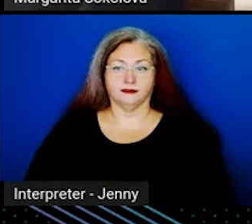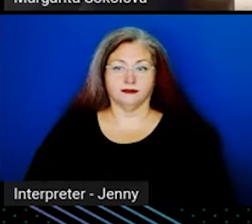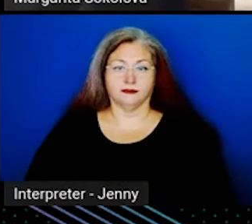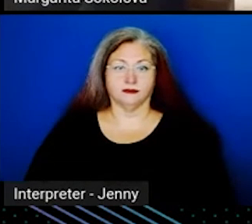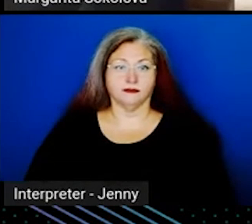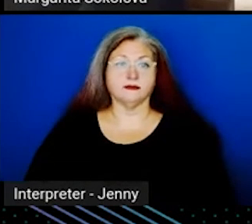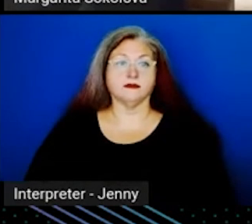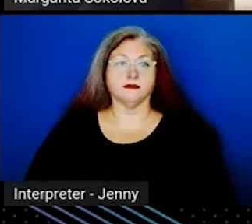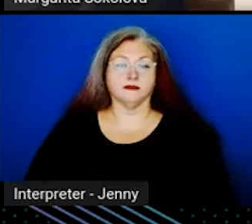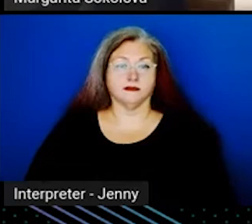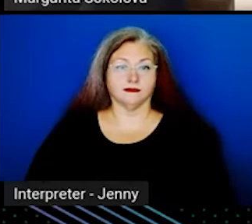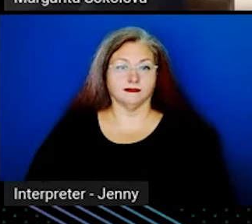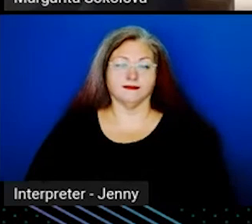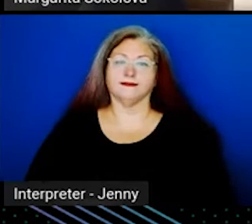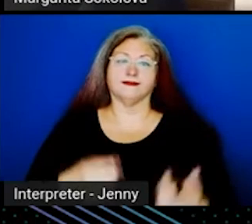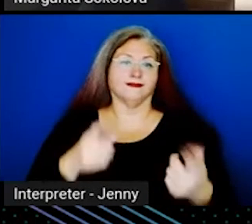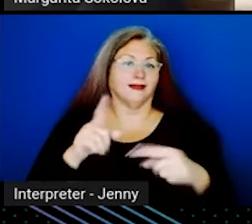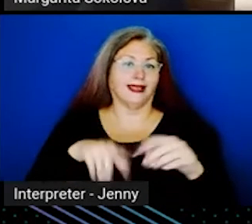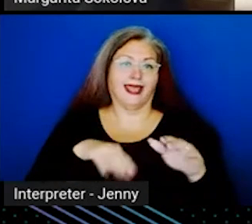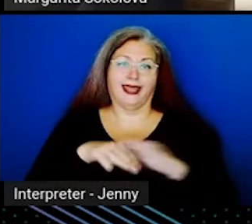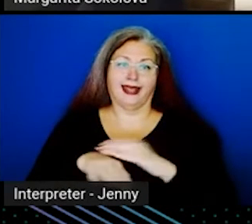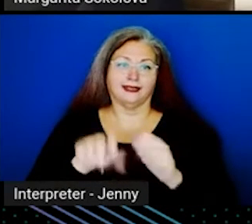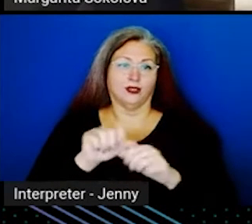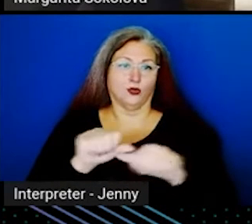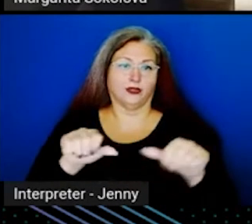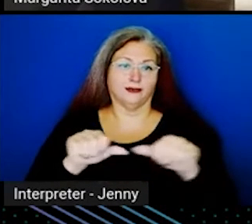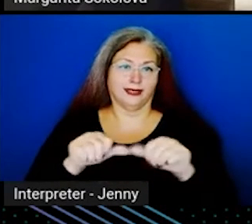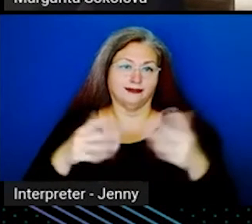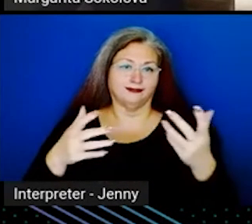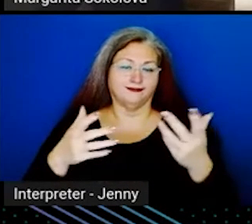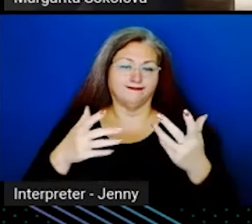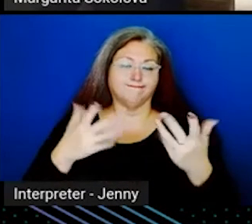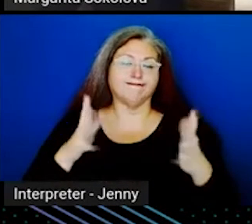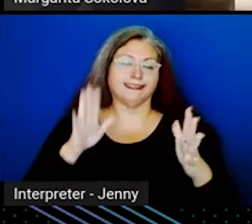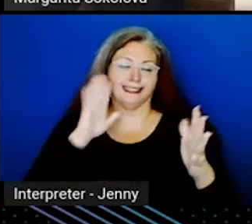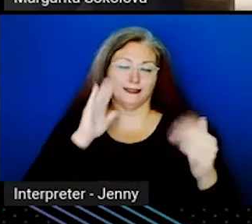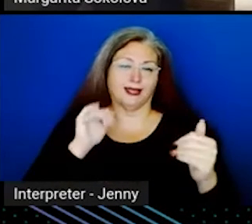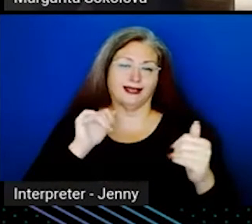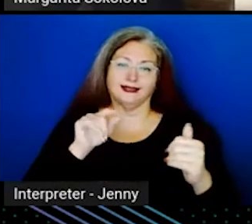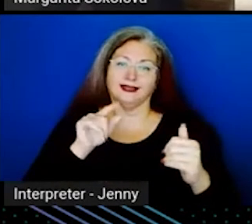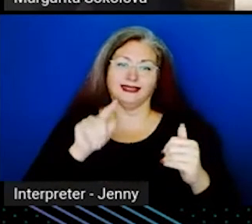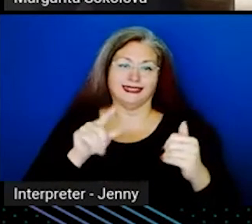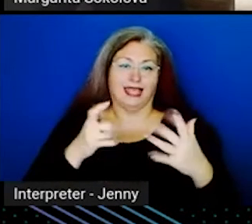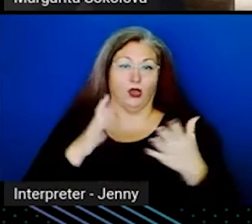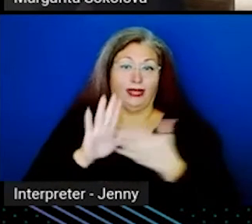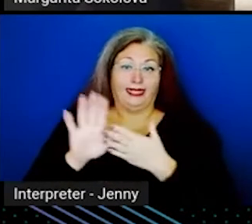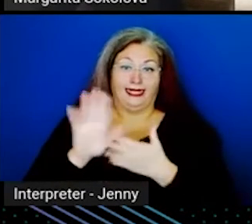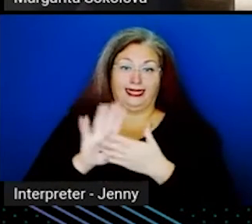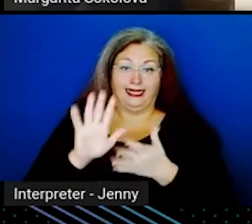Okay, and I can't even access the workspace. So as expected, this is all cleaned up.